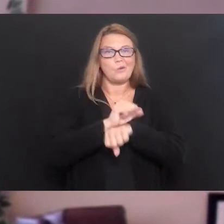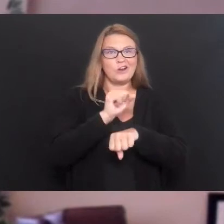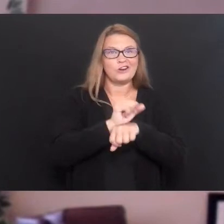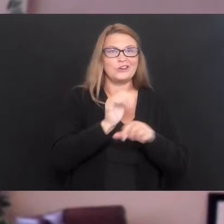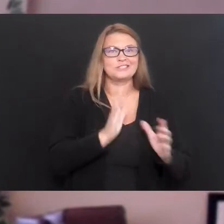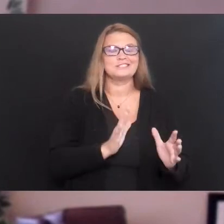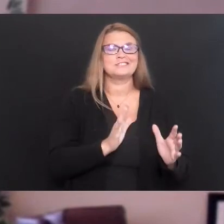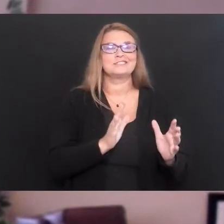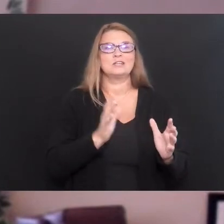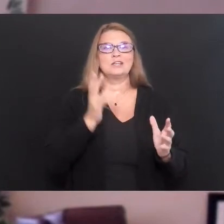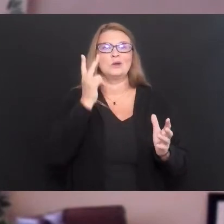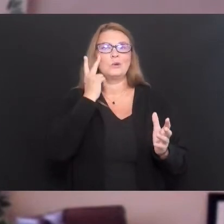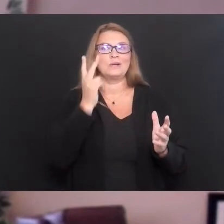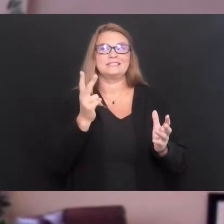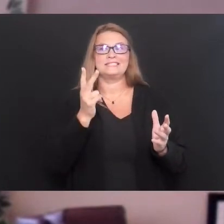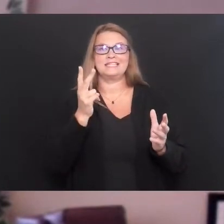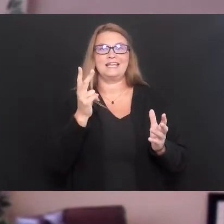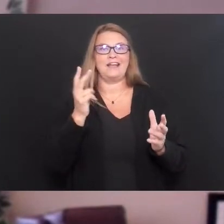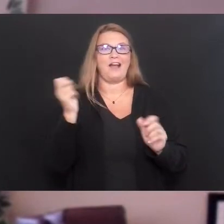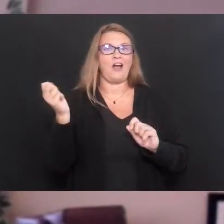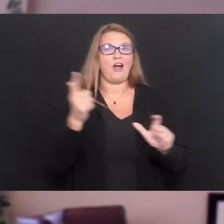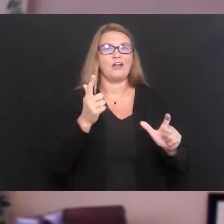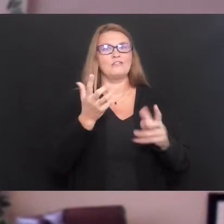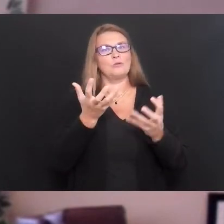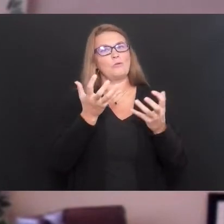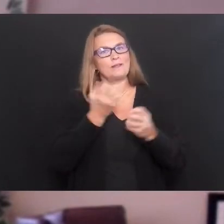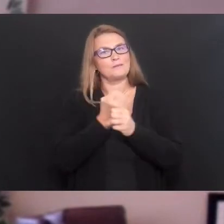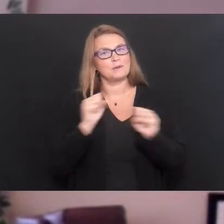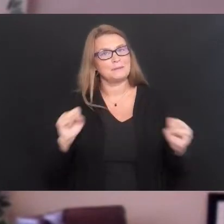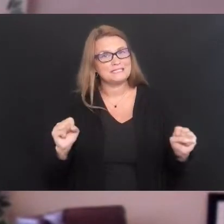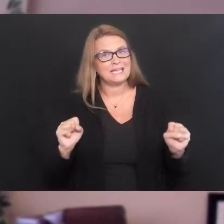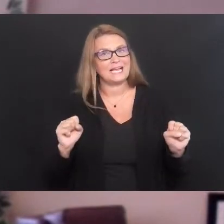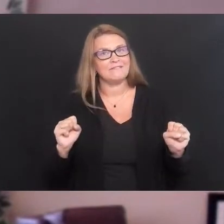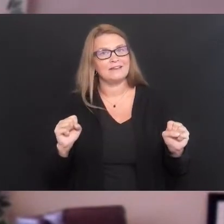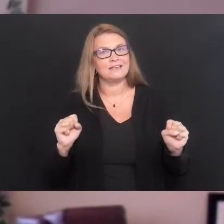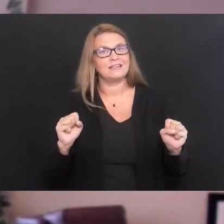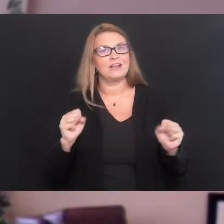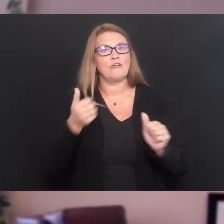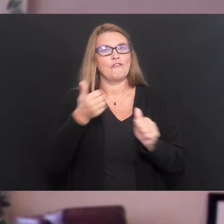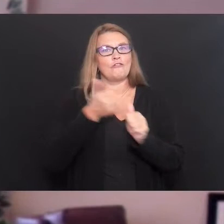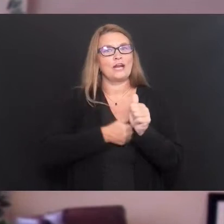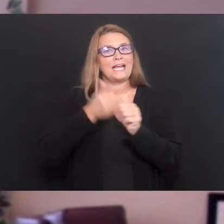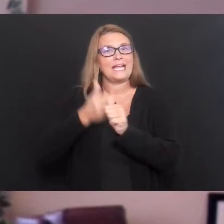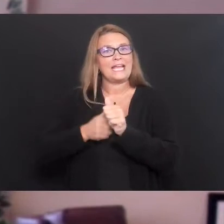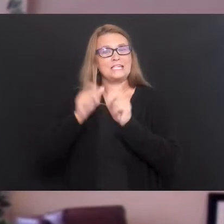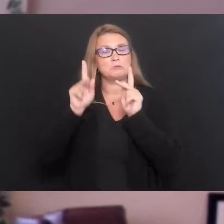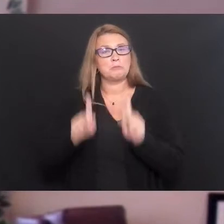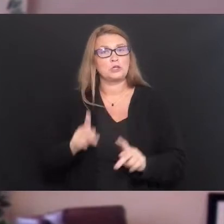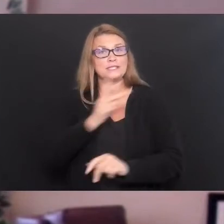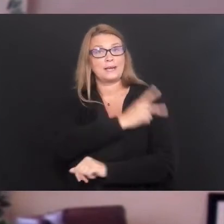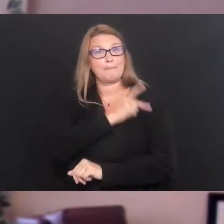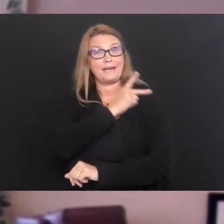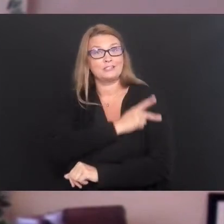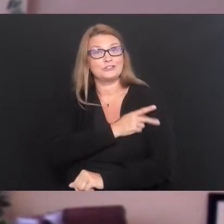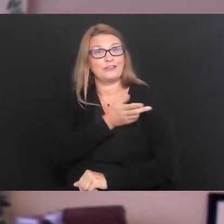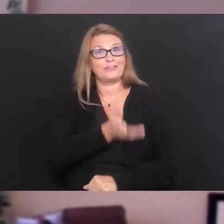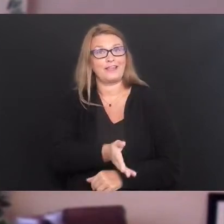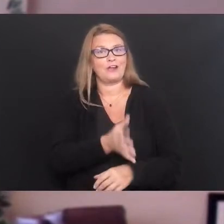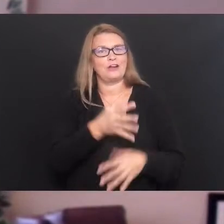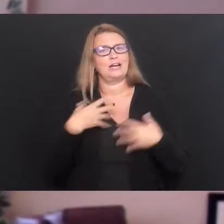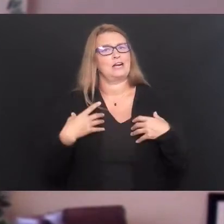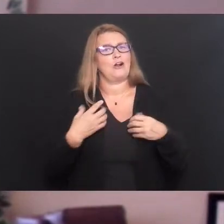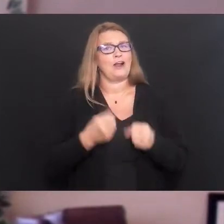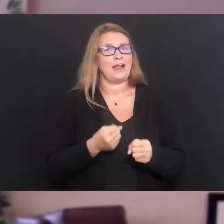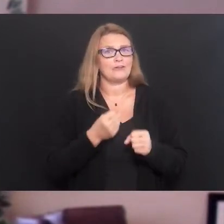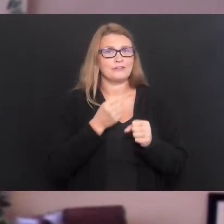we want each worker to be safe, and in turn to make it safe for each patient in our healthcare facilities